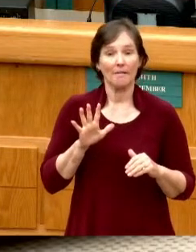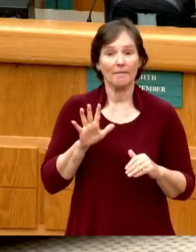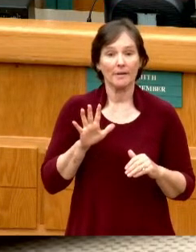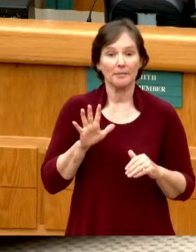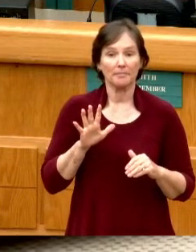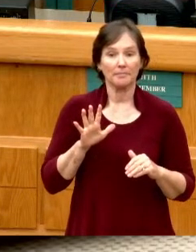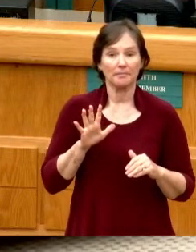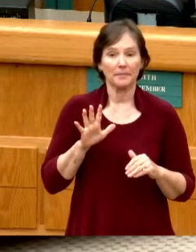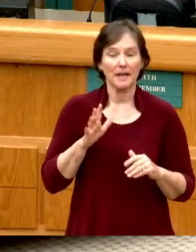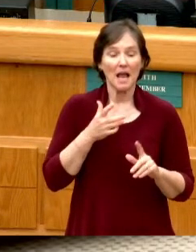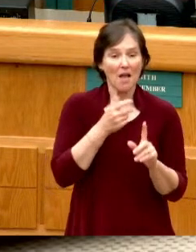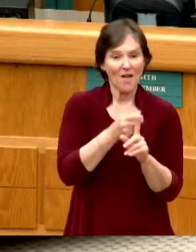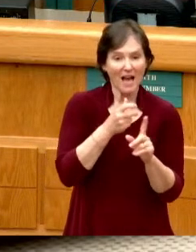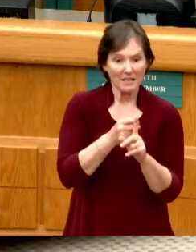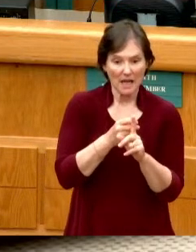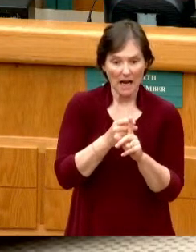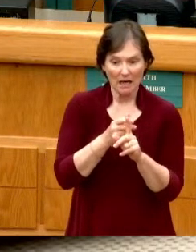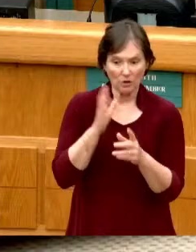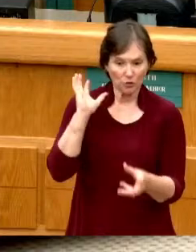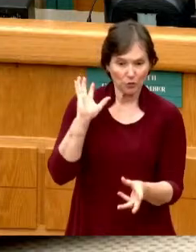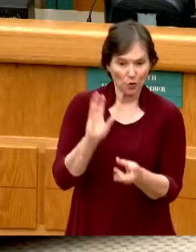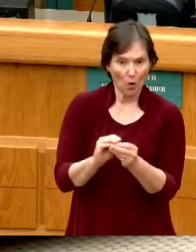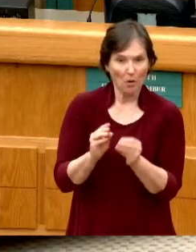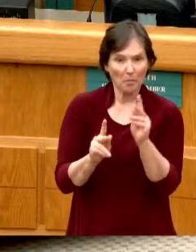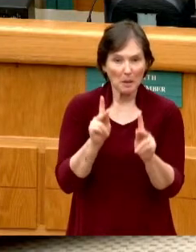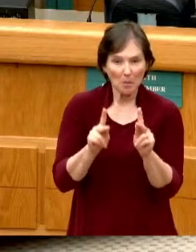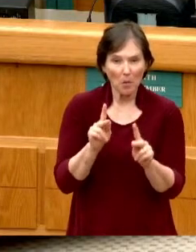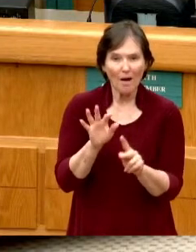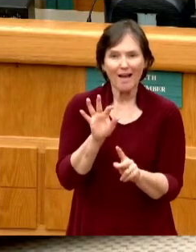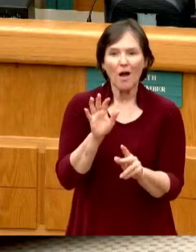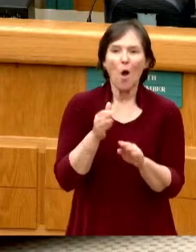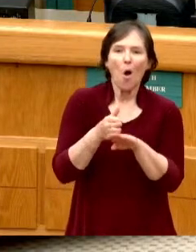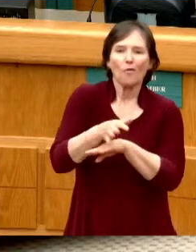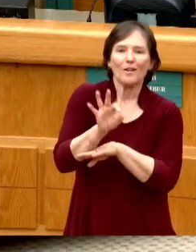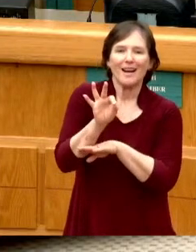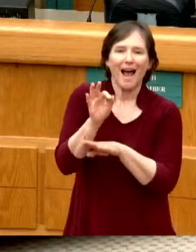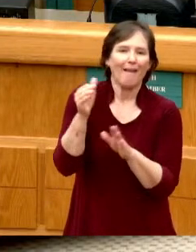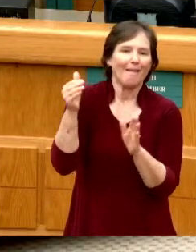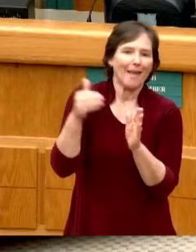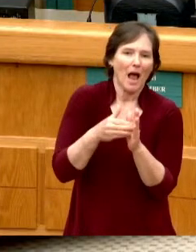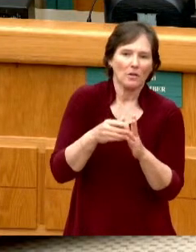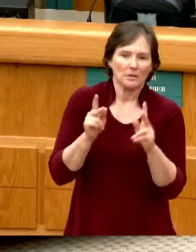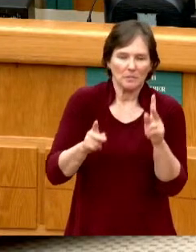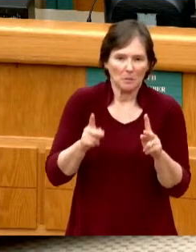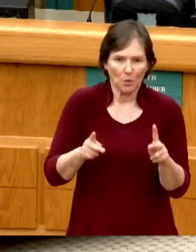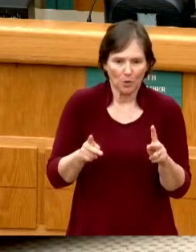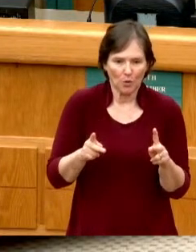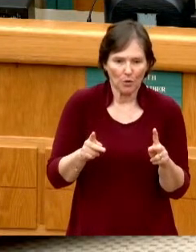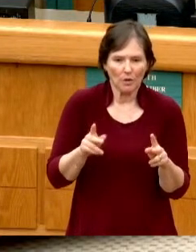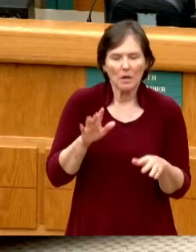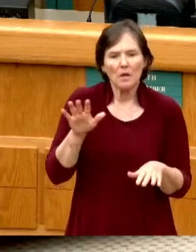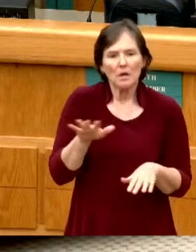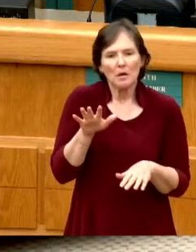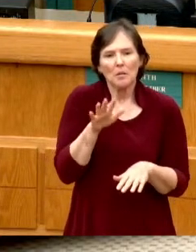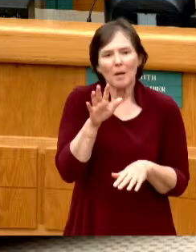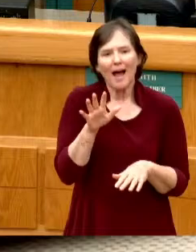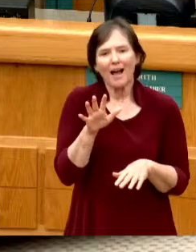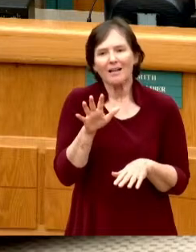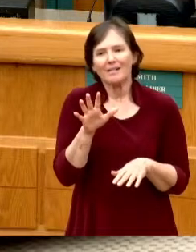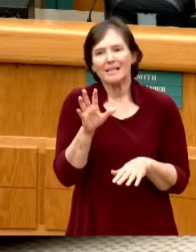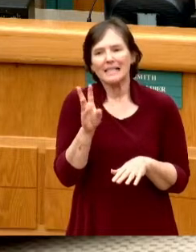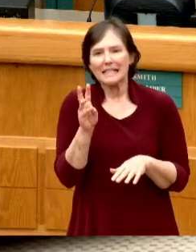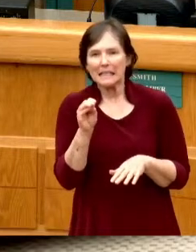judge mentioned, 9,000 people in less than 1 week. About 60% of those people that came through our drive-thru